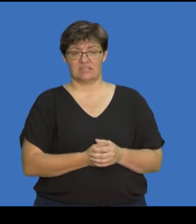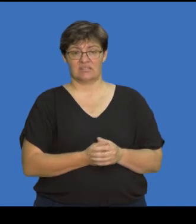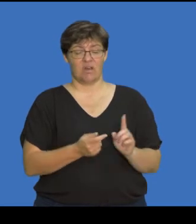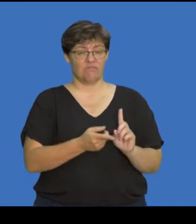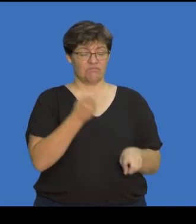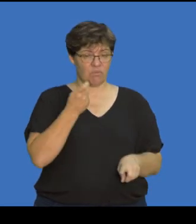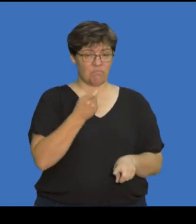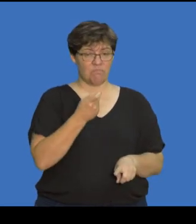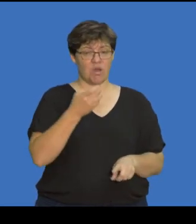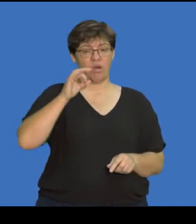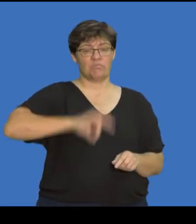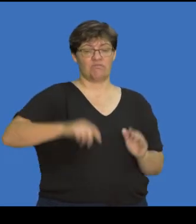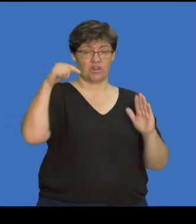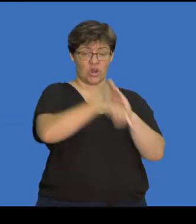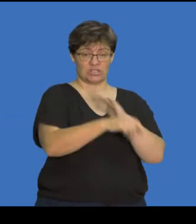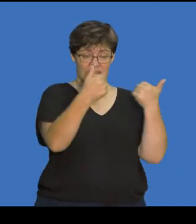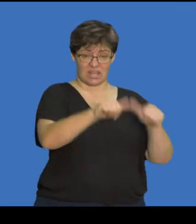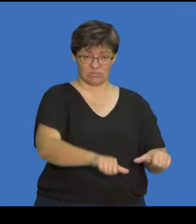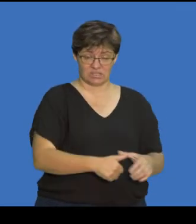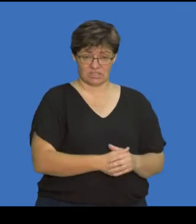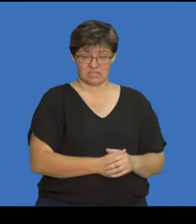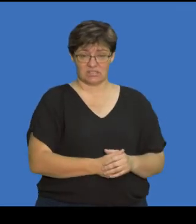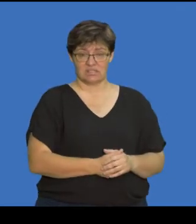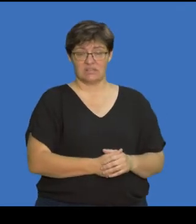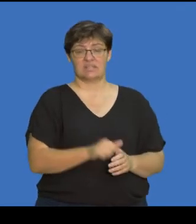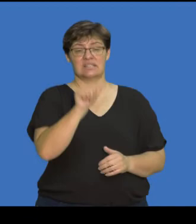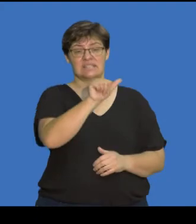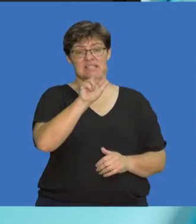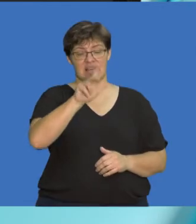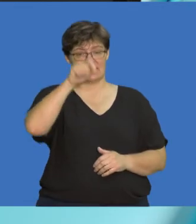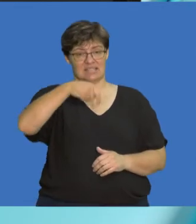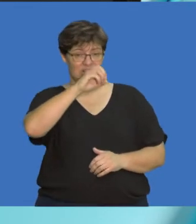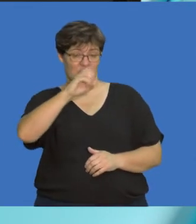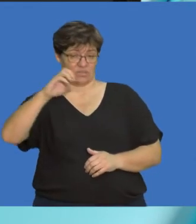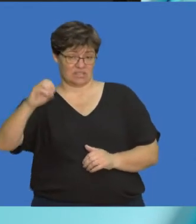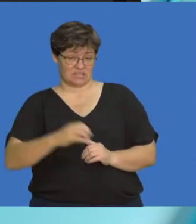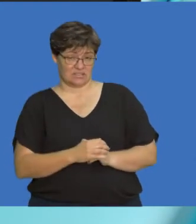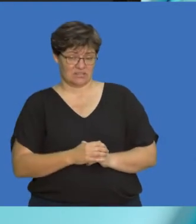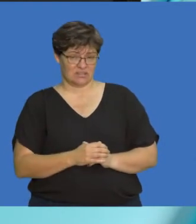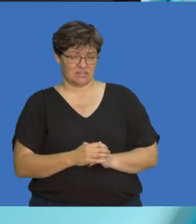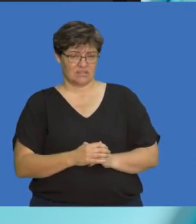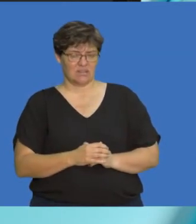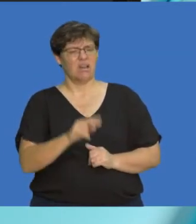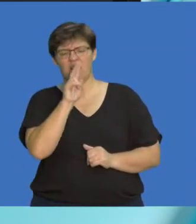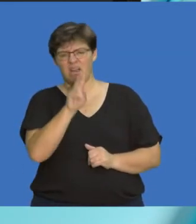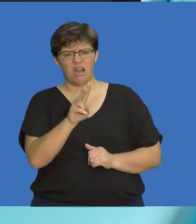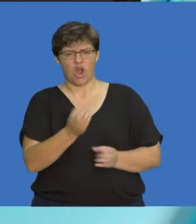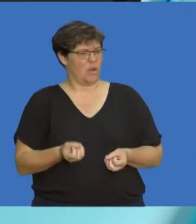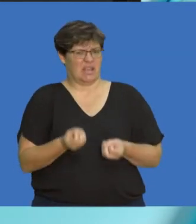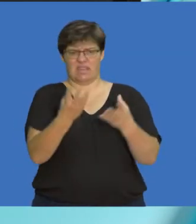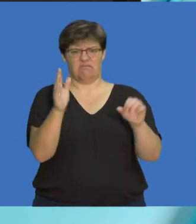my profit and loss account, which is 68,000 rand. Now look at this question, people. The figures are not given to